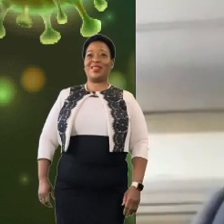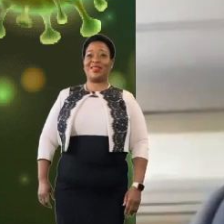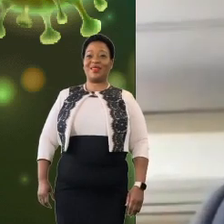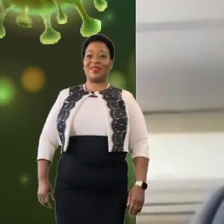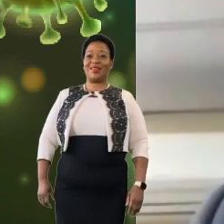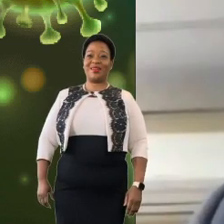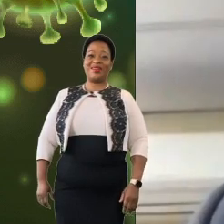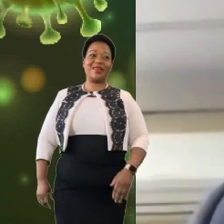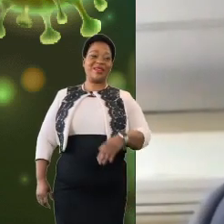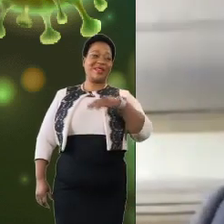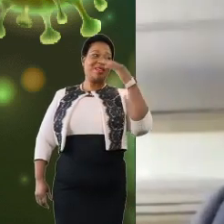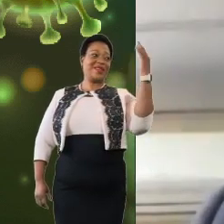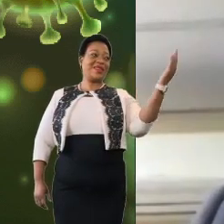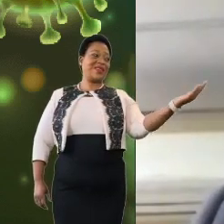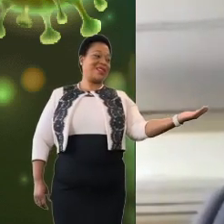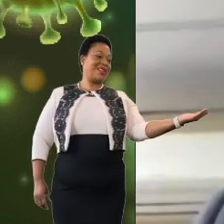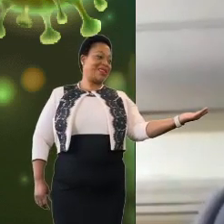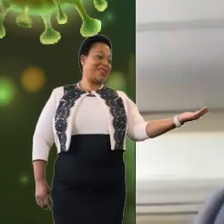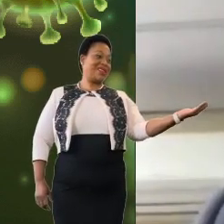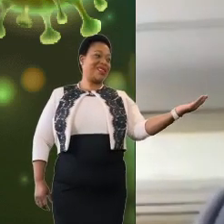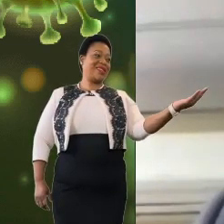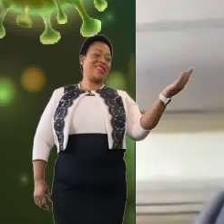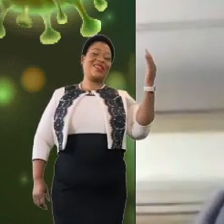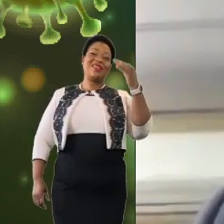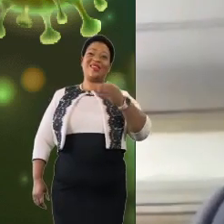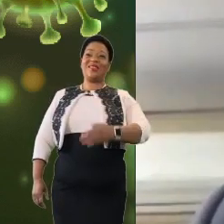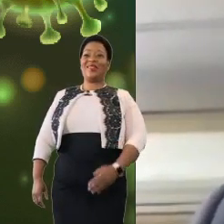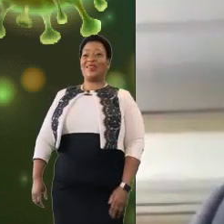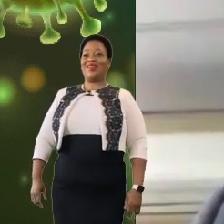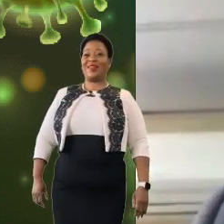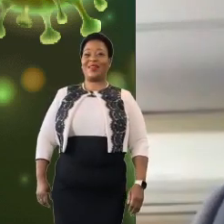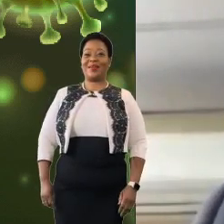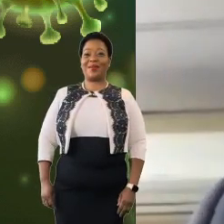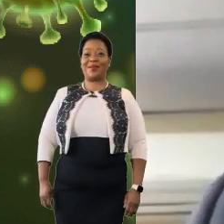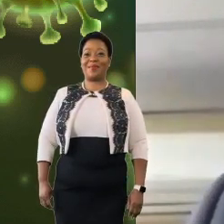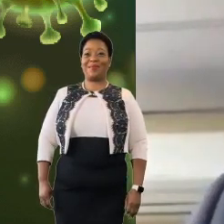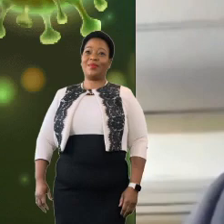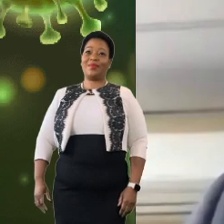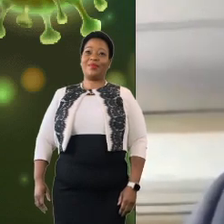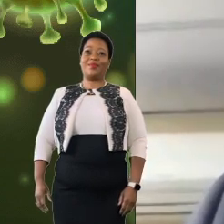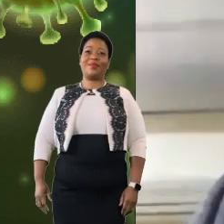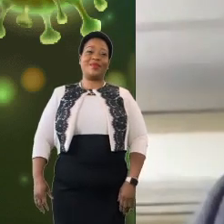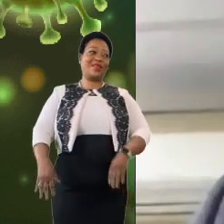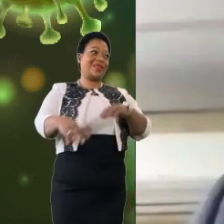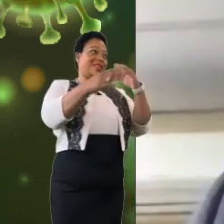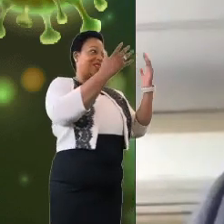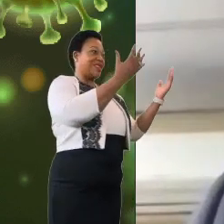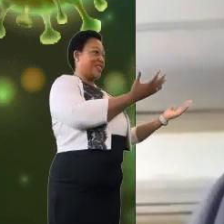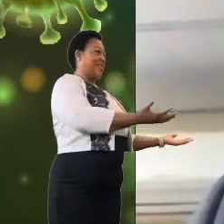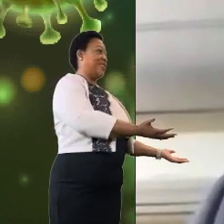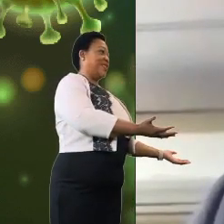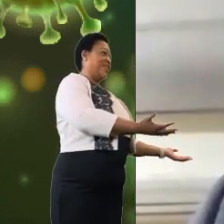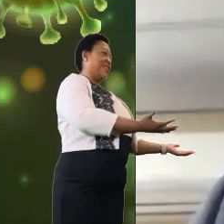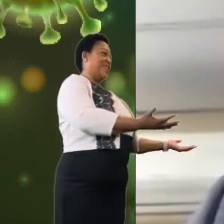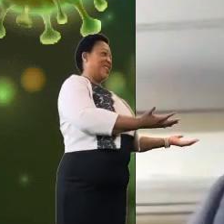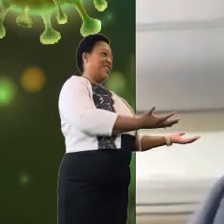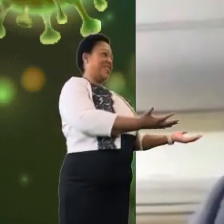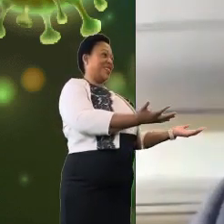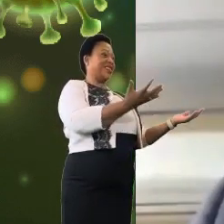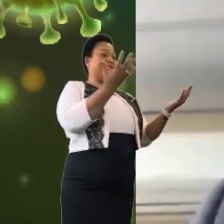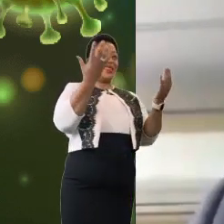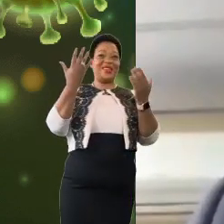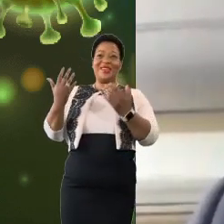who earns 10,000 rands. I'm able to give this employee 5,000 rands. So UIF will only